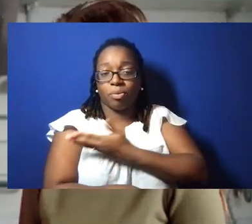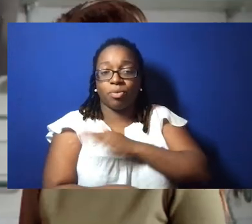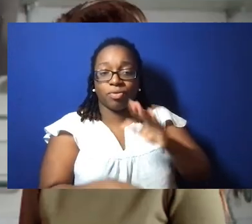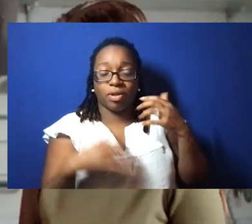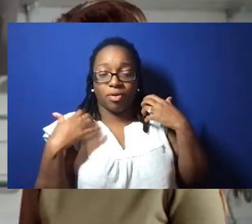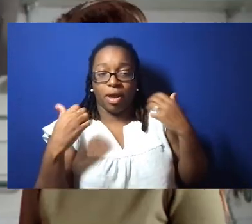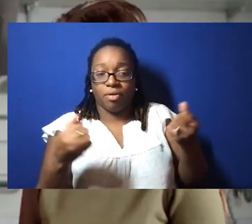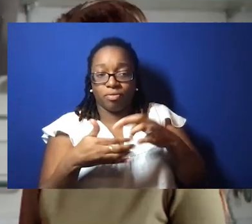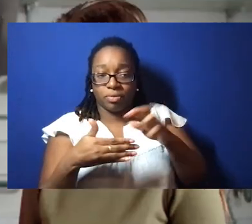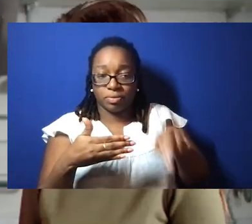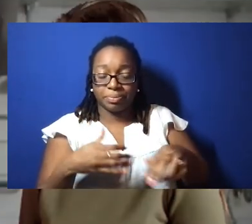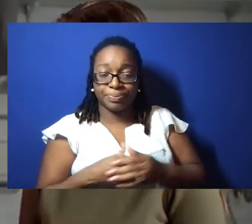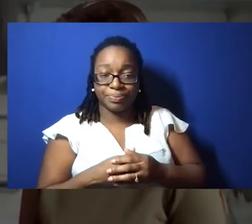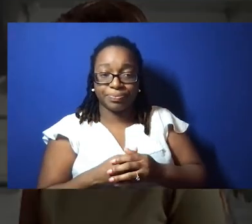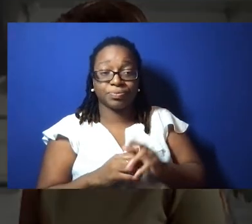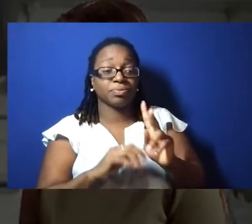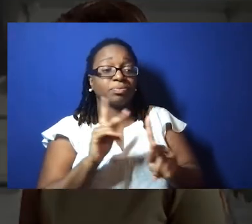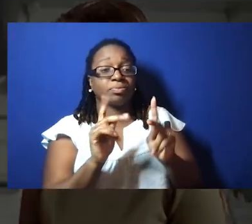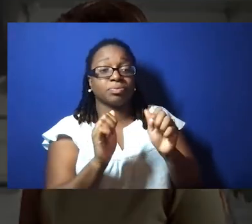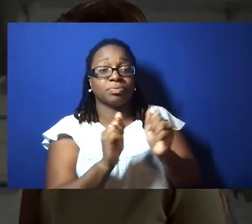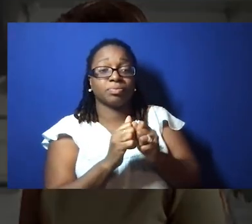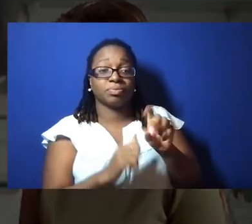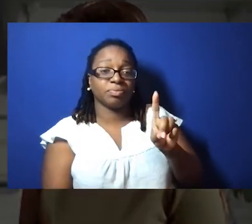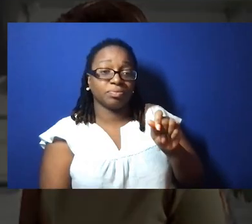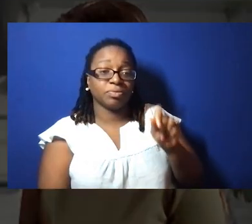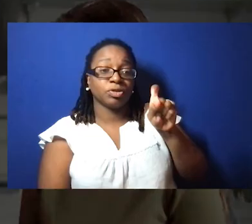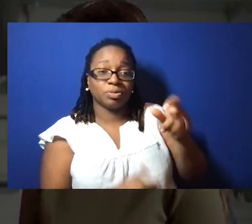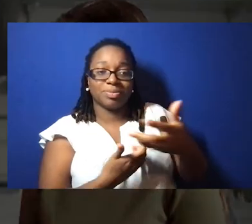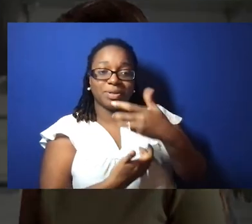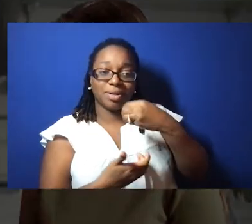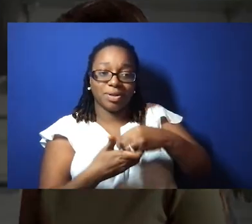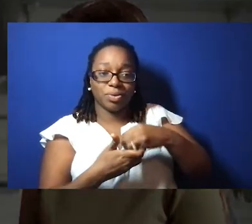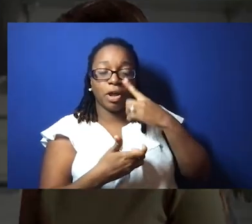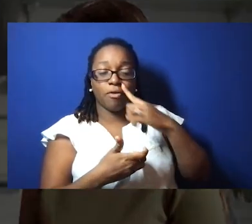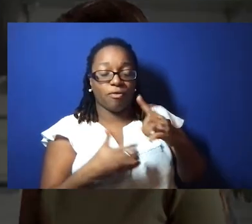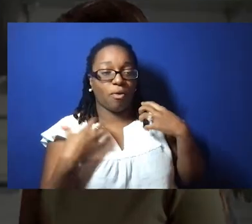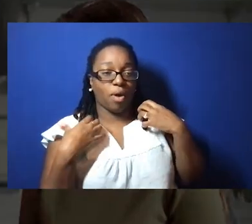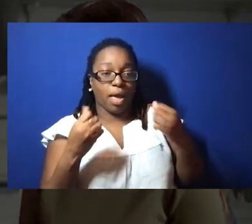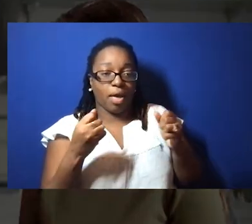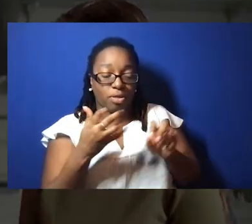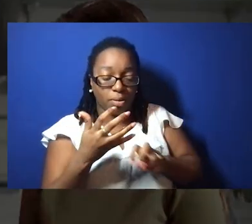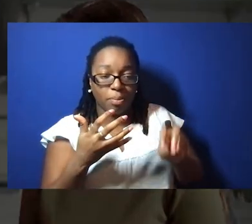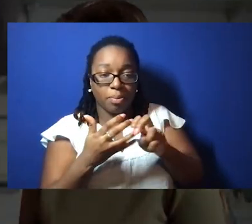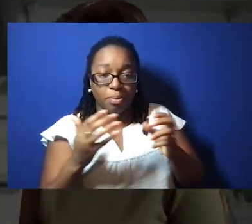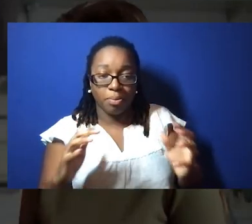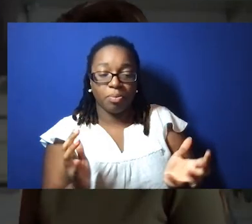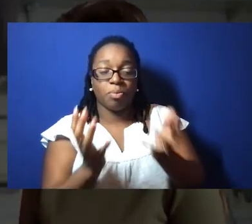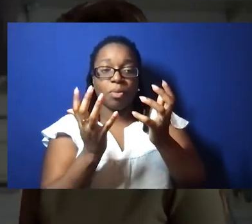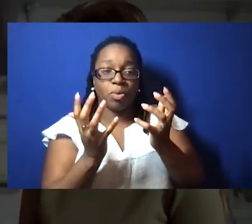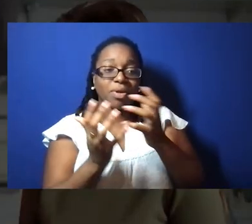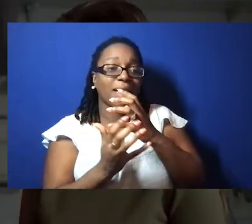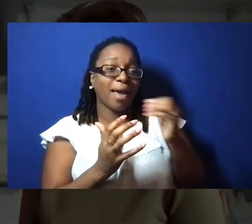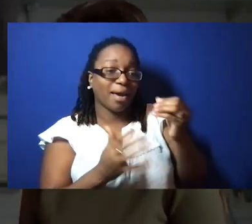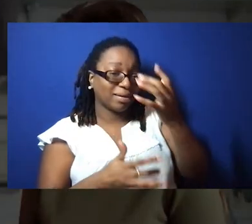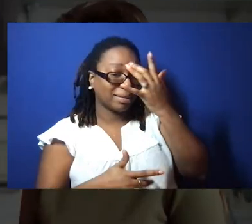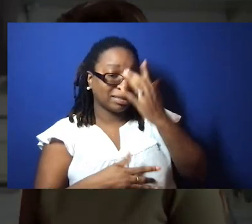improved health outcomes. People with disabilities should be included in health promotion efforts and